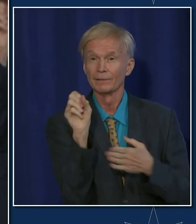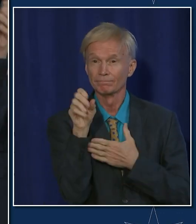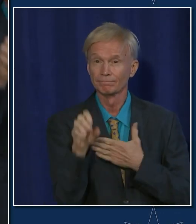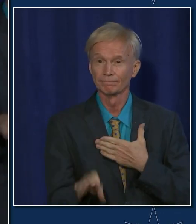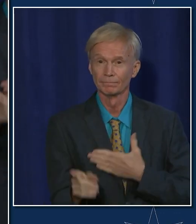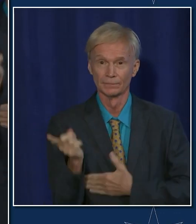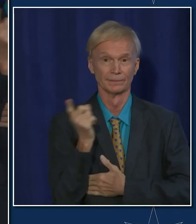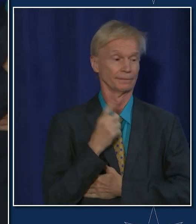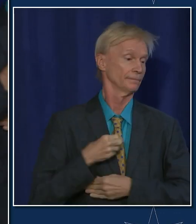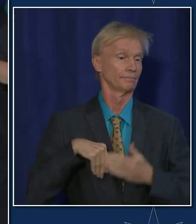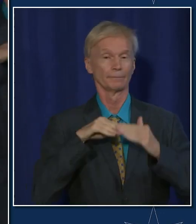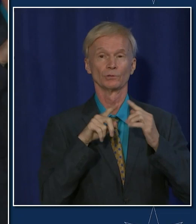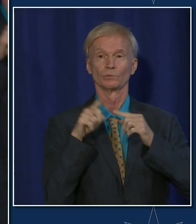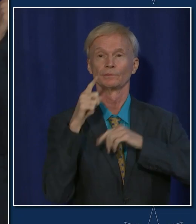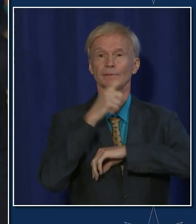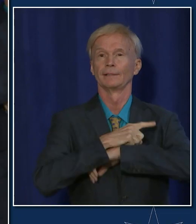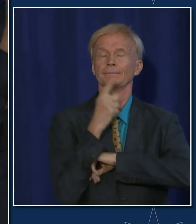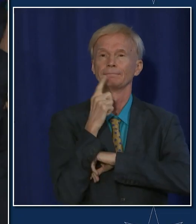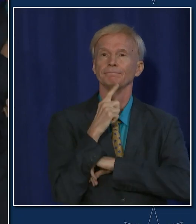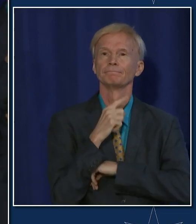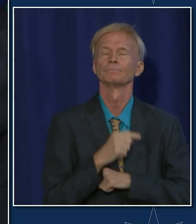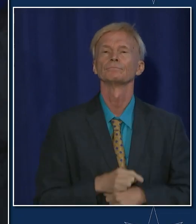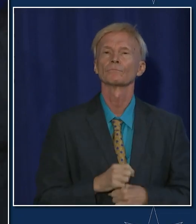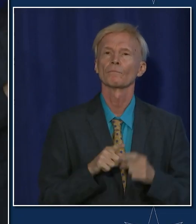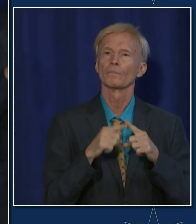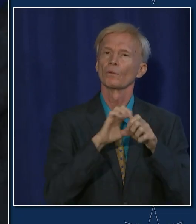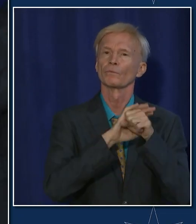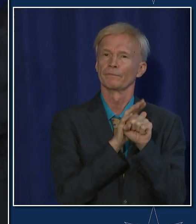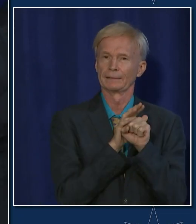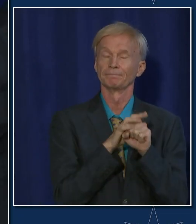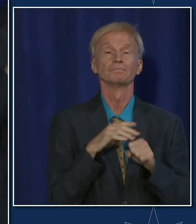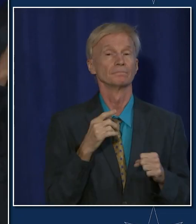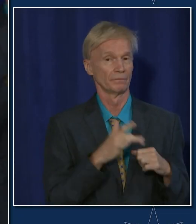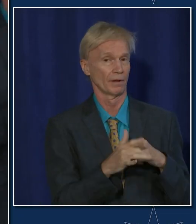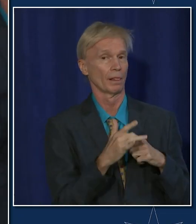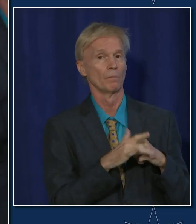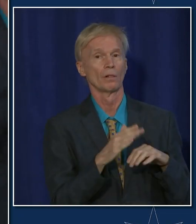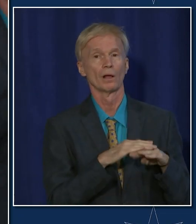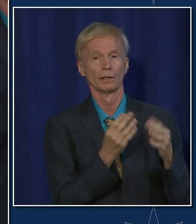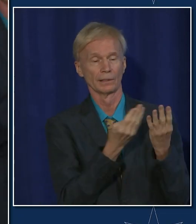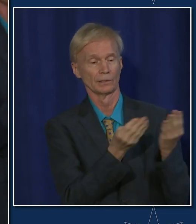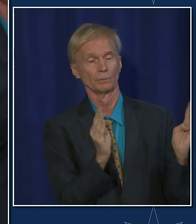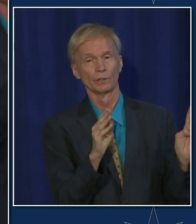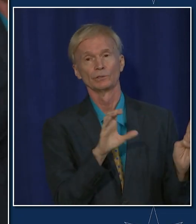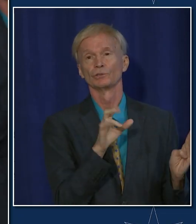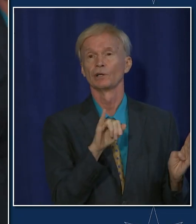update. So to start out, all of this data is available on the dashboard,